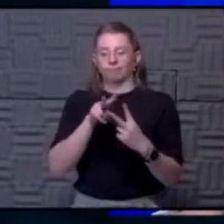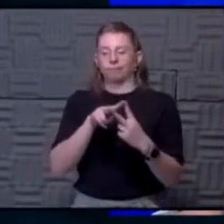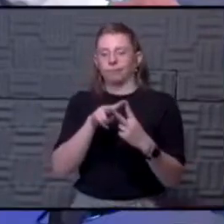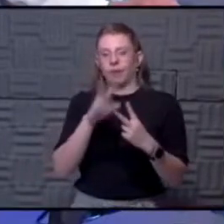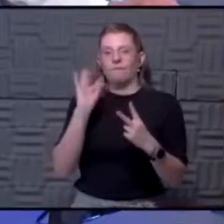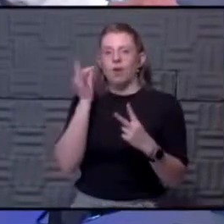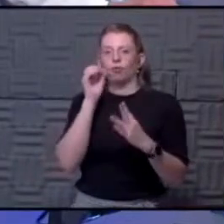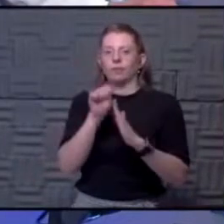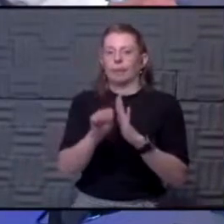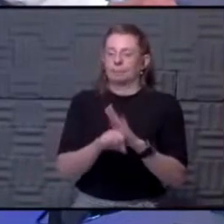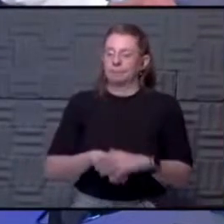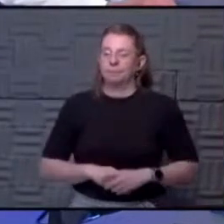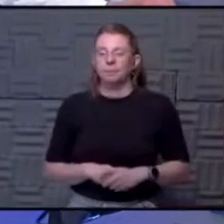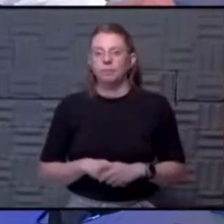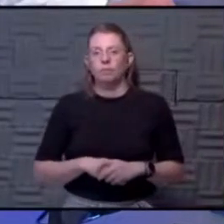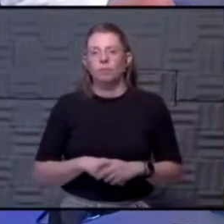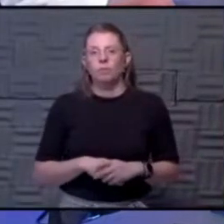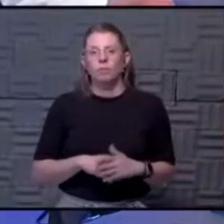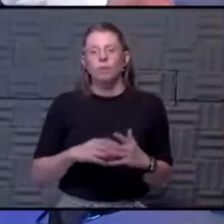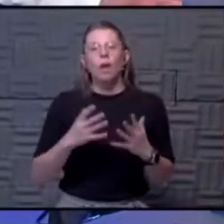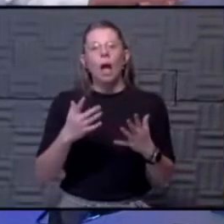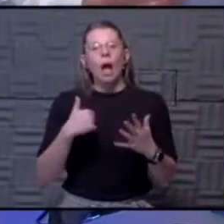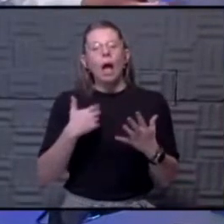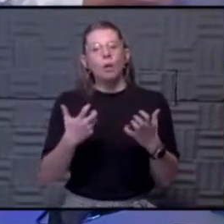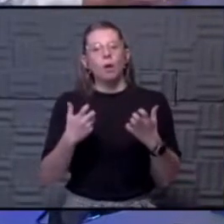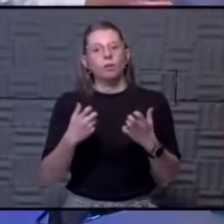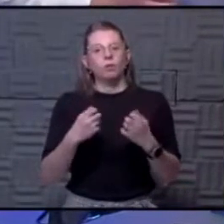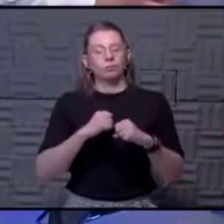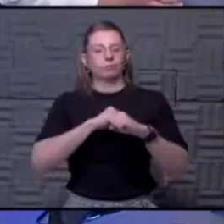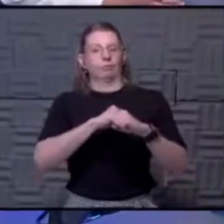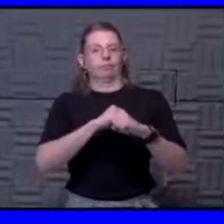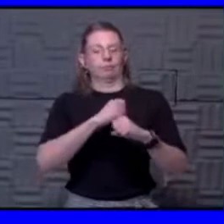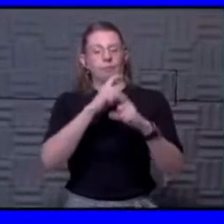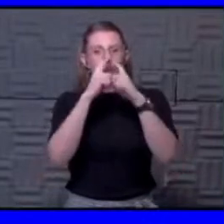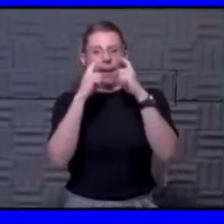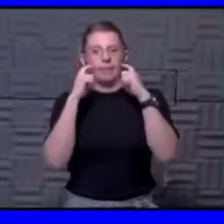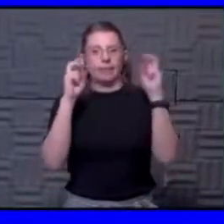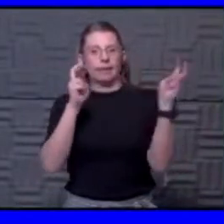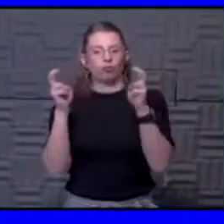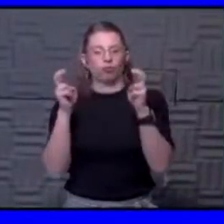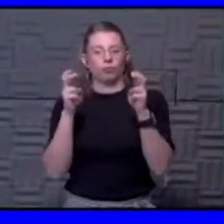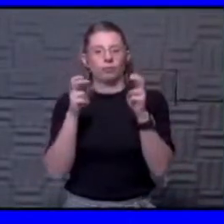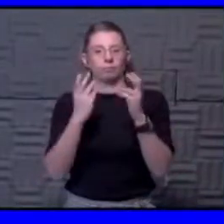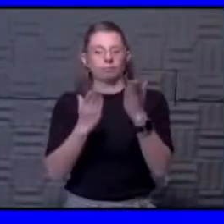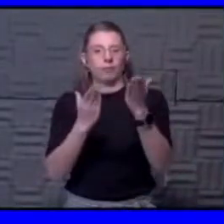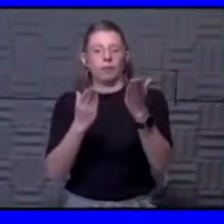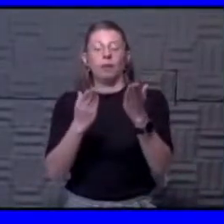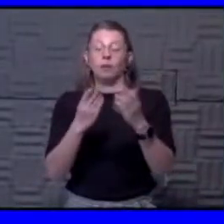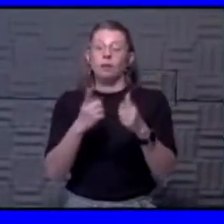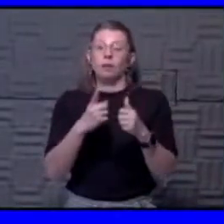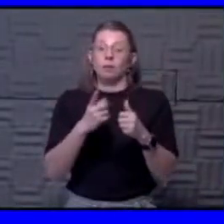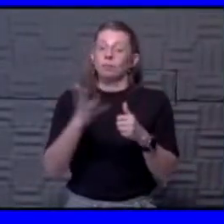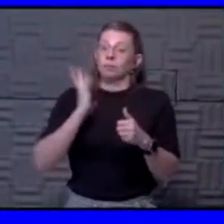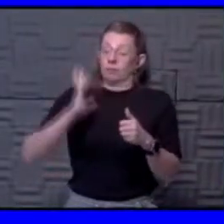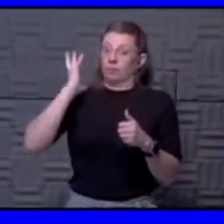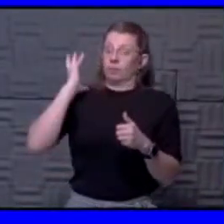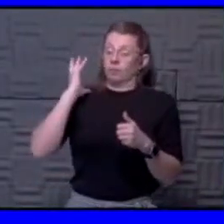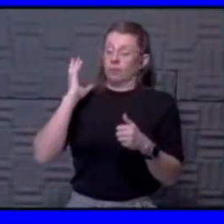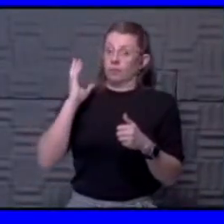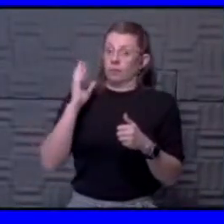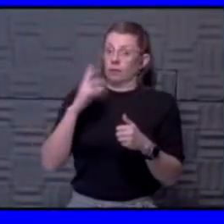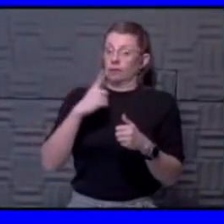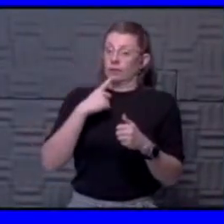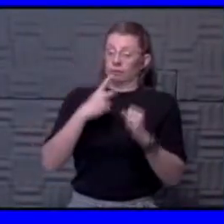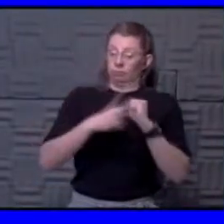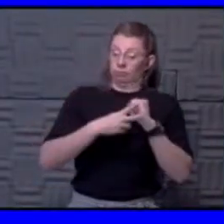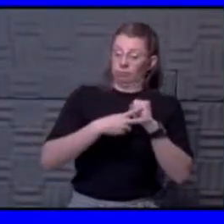I'd like to just kind of defend the mask issue a little bit that Dr. Norman brought up. You know, initially we said that, and that was said, and certainly our